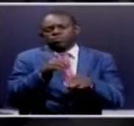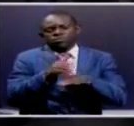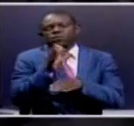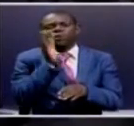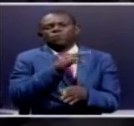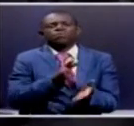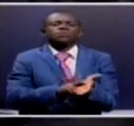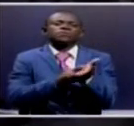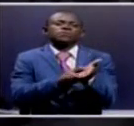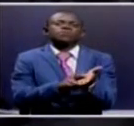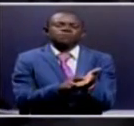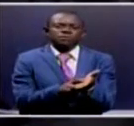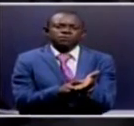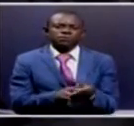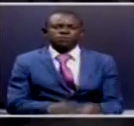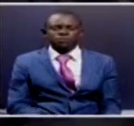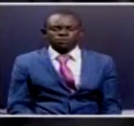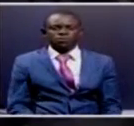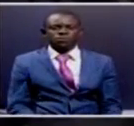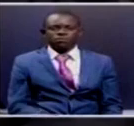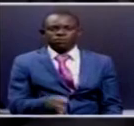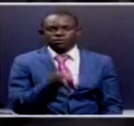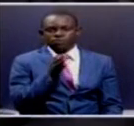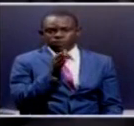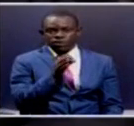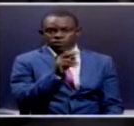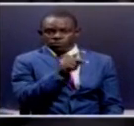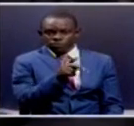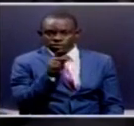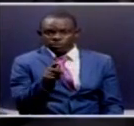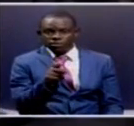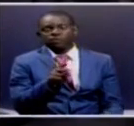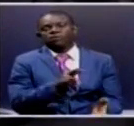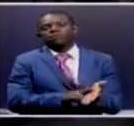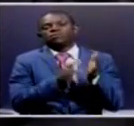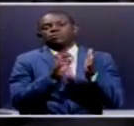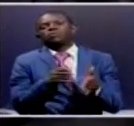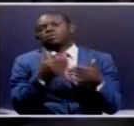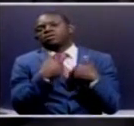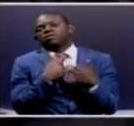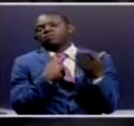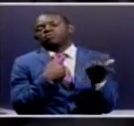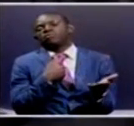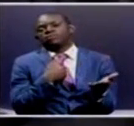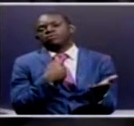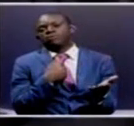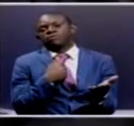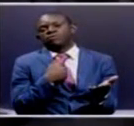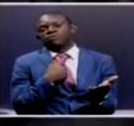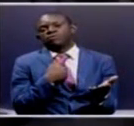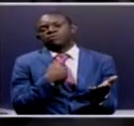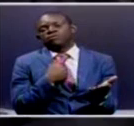Parliament. So the FPP was represented in Siavonga, and hence our being